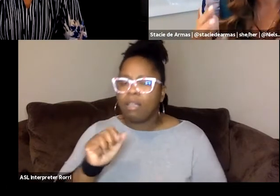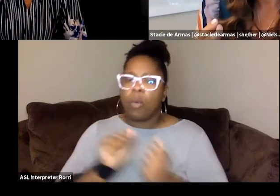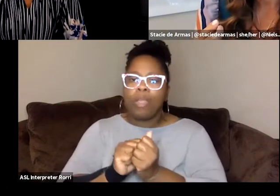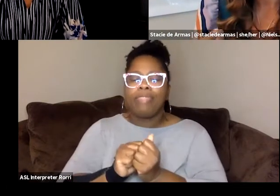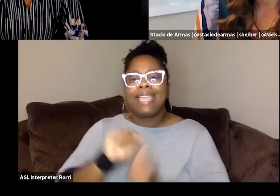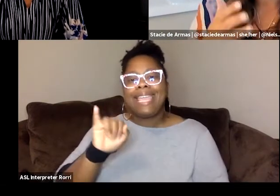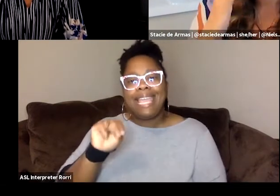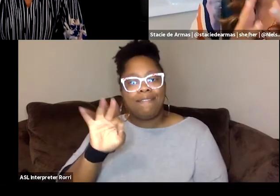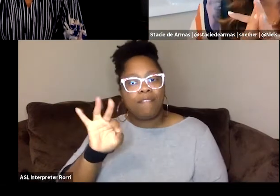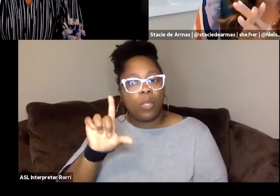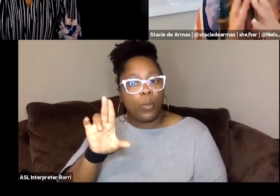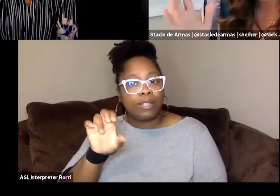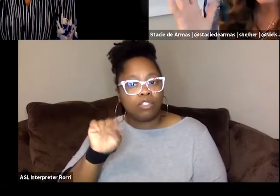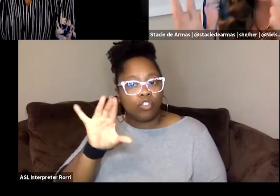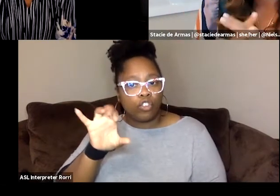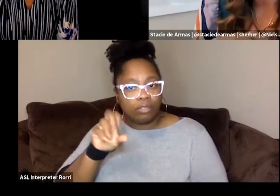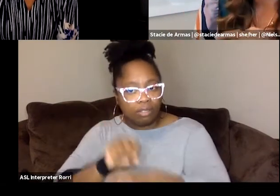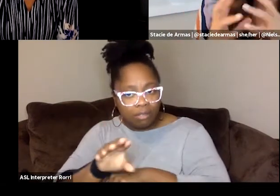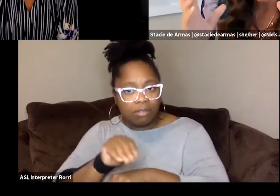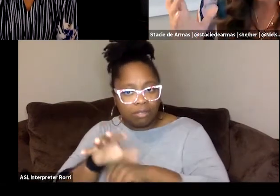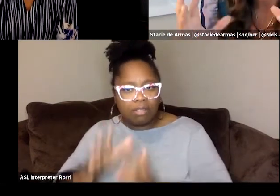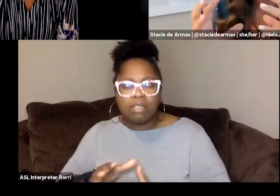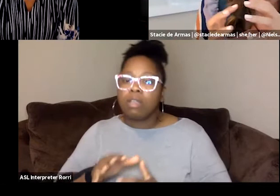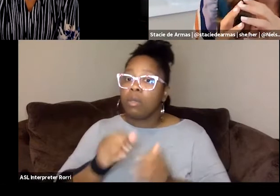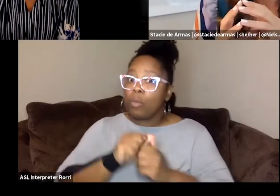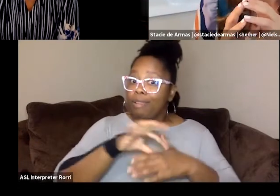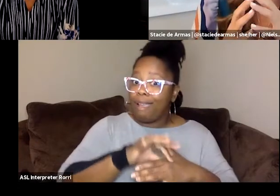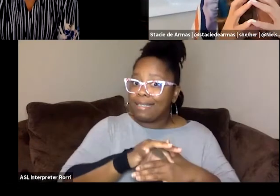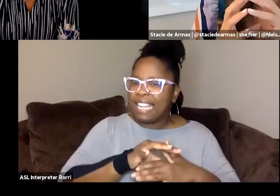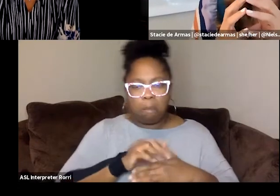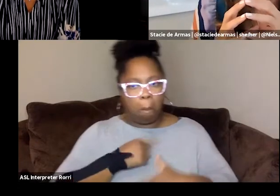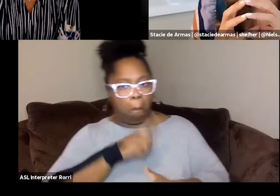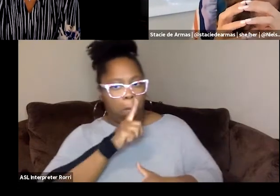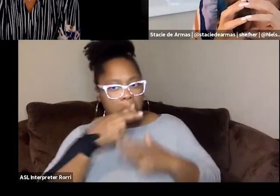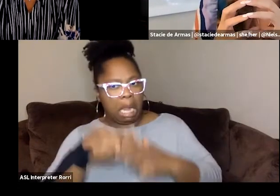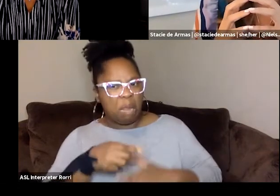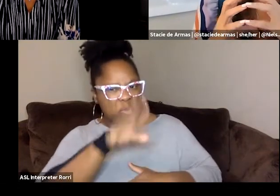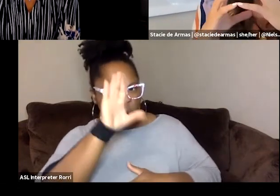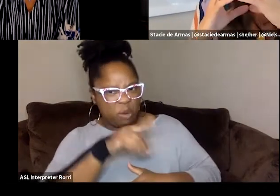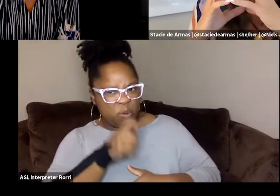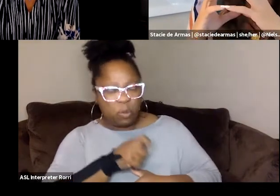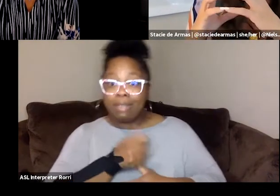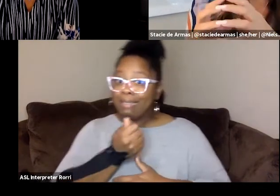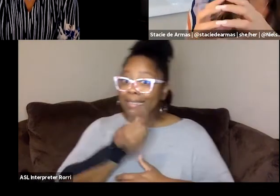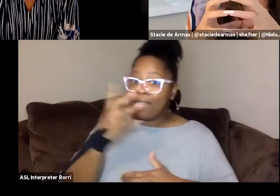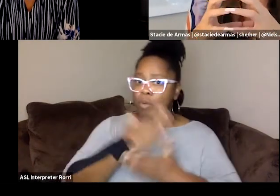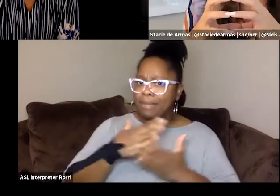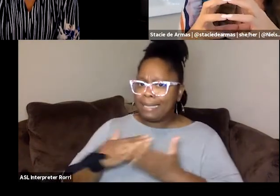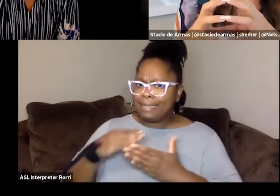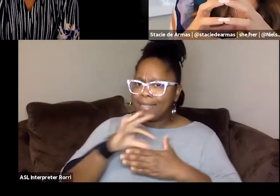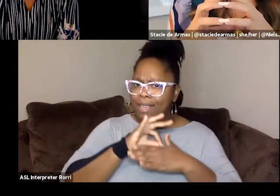and content. And we can all think of a few, and I won't name them by name, but certainly you'll think of them. There were several pieces of content that were